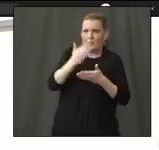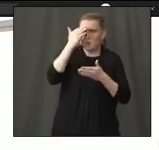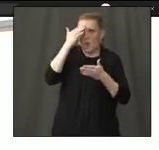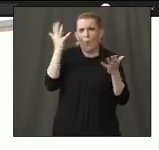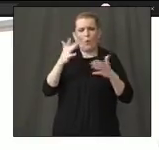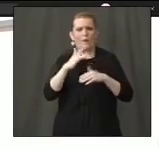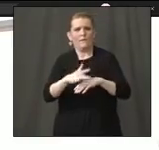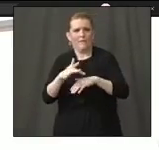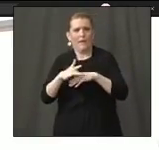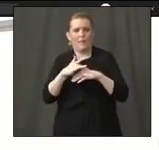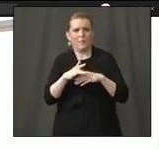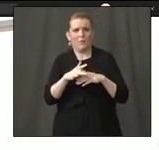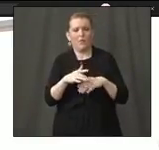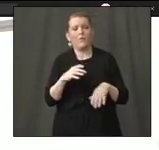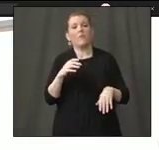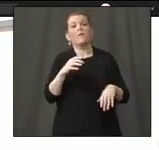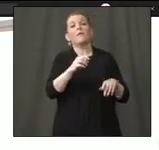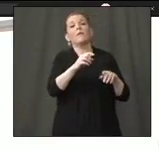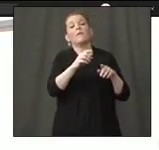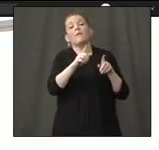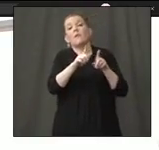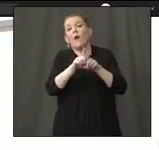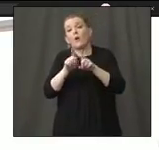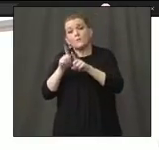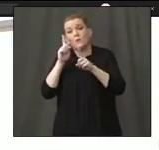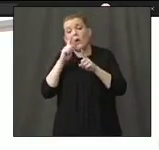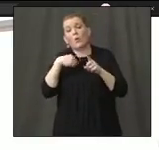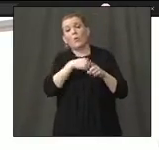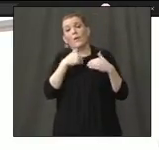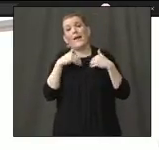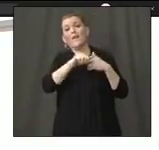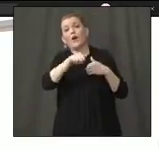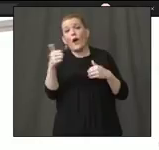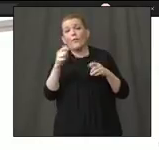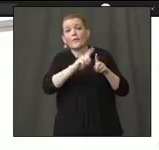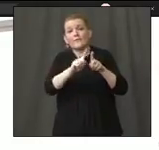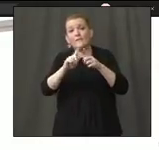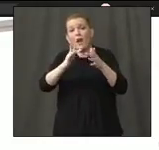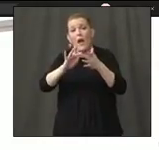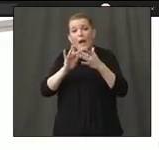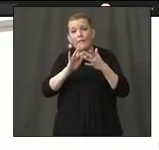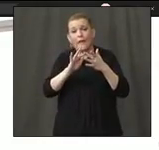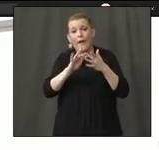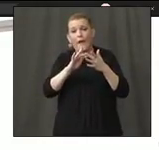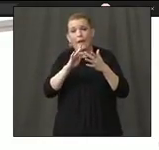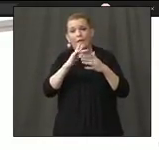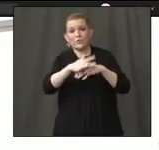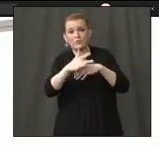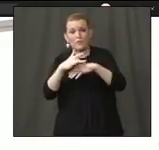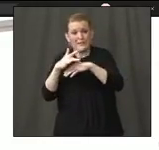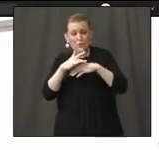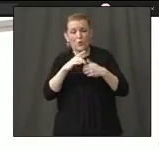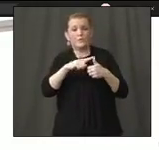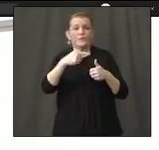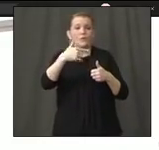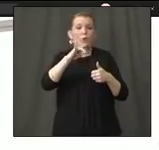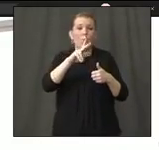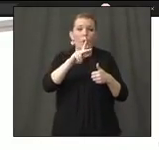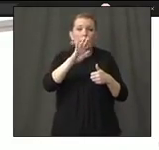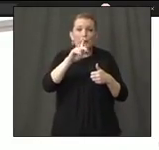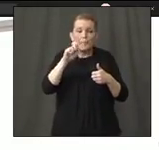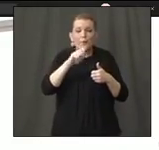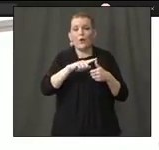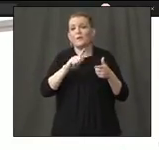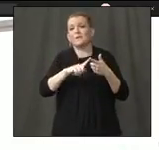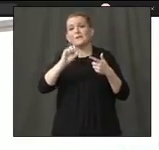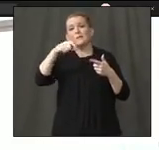So PayPal.com, QuickBooks.com, SquareUp.com, OnDeck.com, just to name a few, are